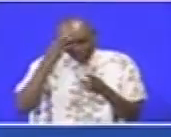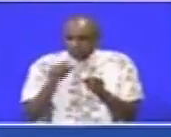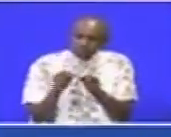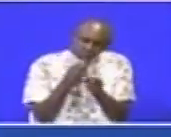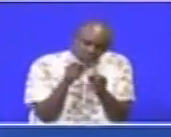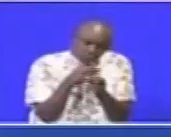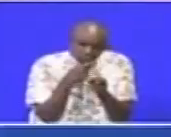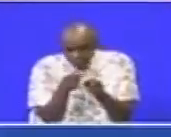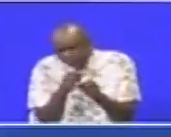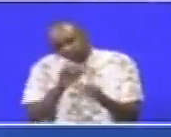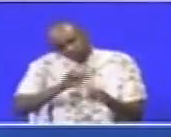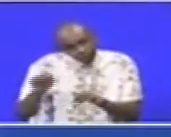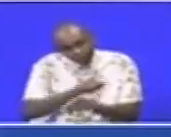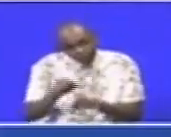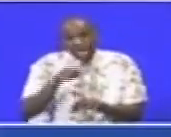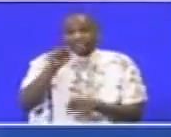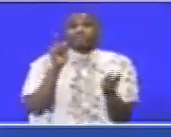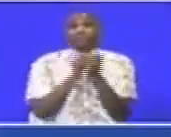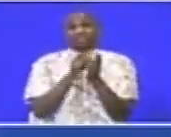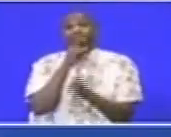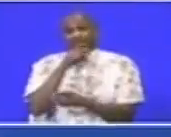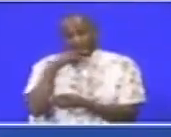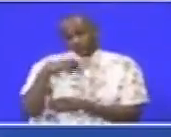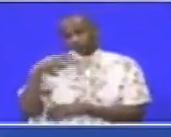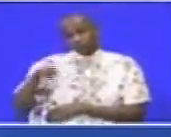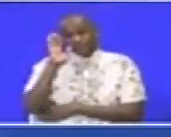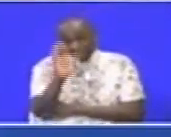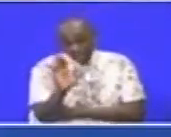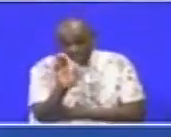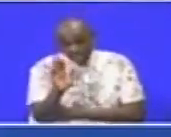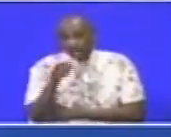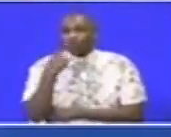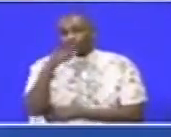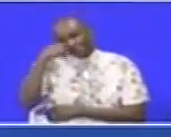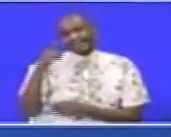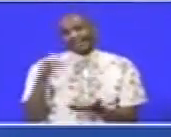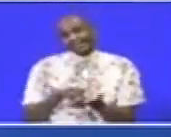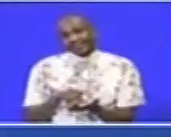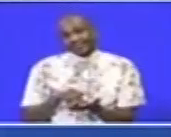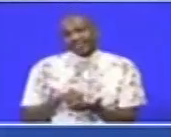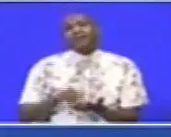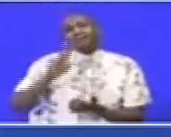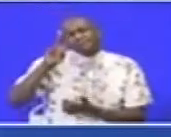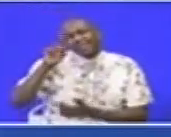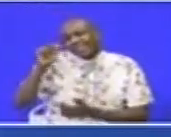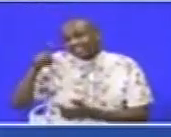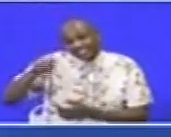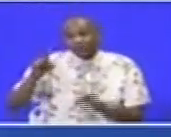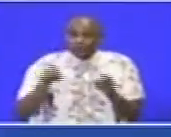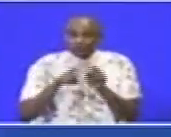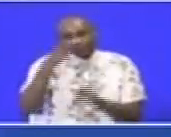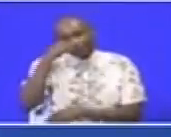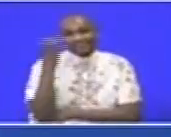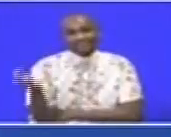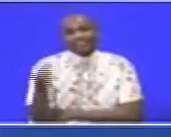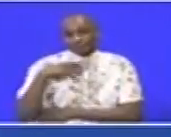School for the Blind. It was there that she met the father of her only daughter, Vanessa Ngaira. Vanessa, like her, cannot see the world she lives